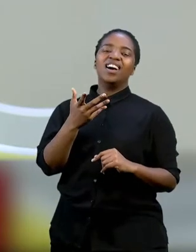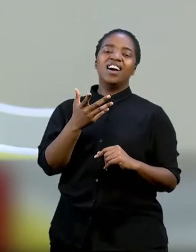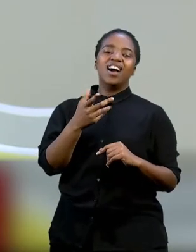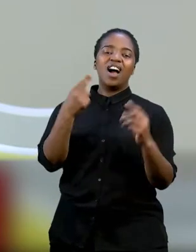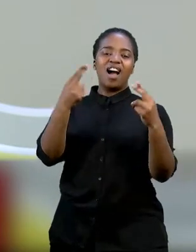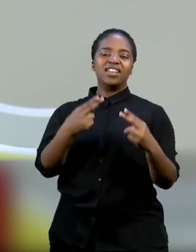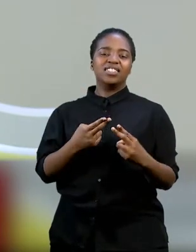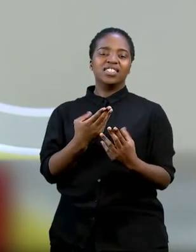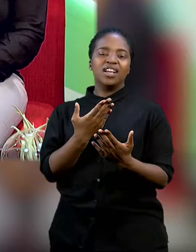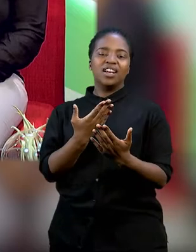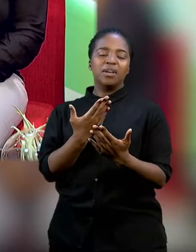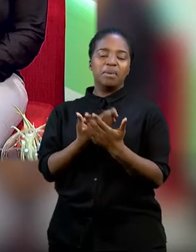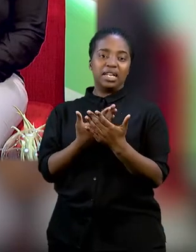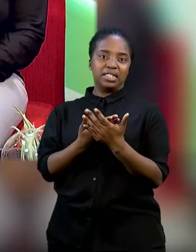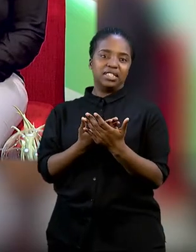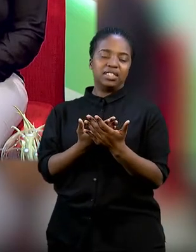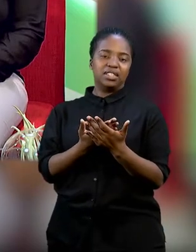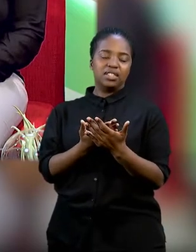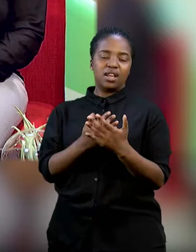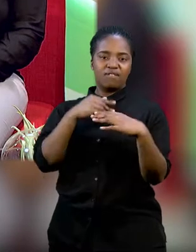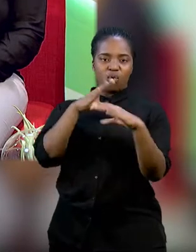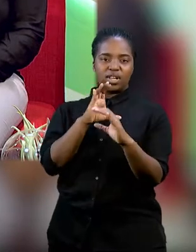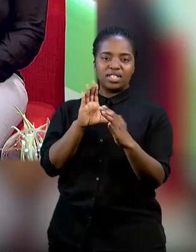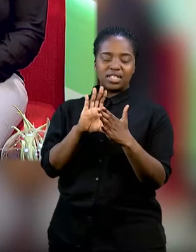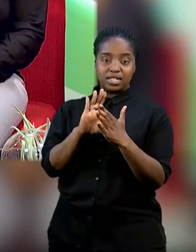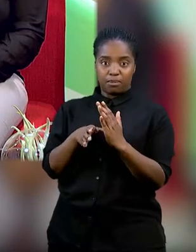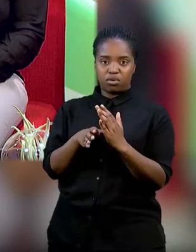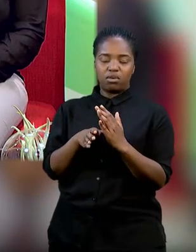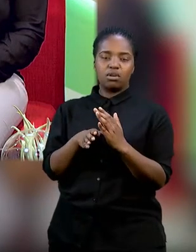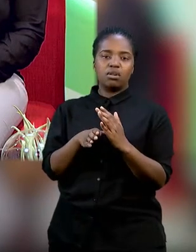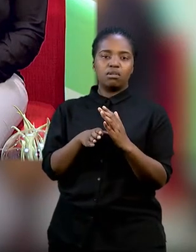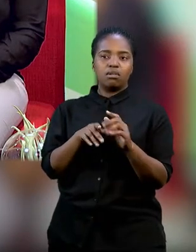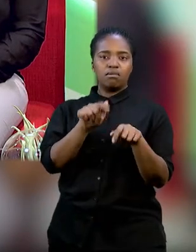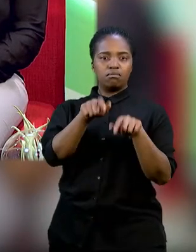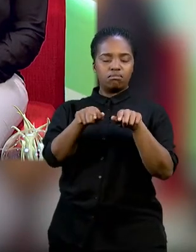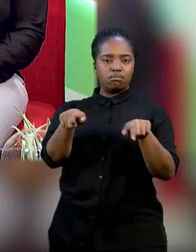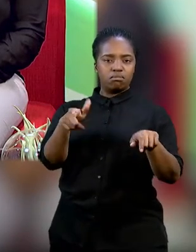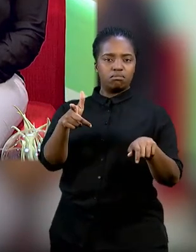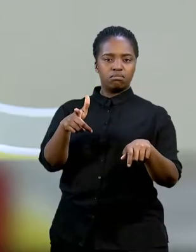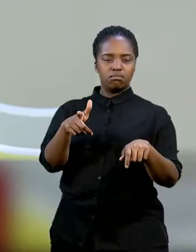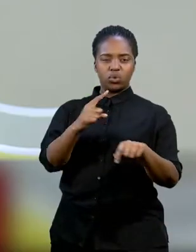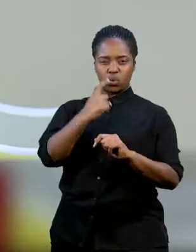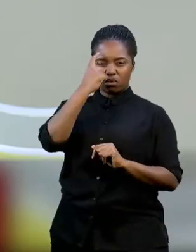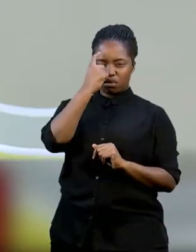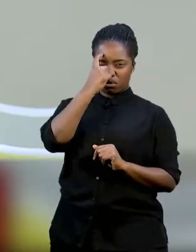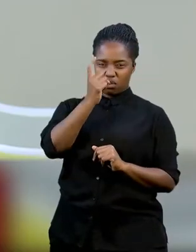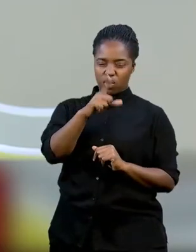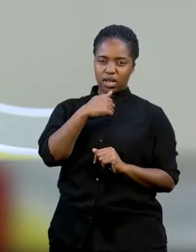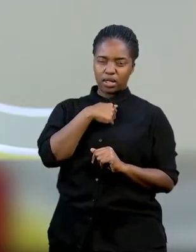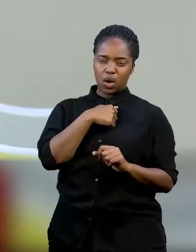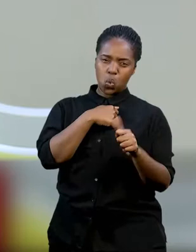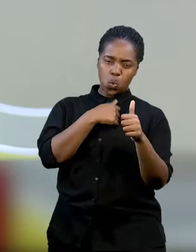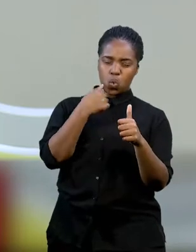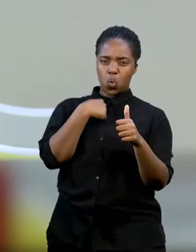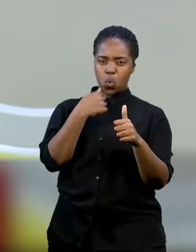Ability Festival, which mainly focuses on disabled performers. What do you think of